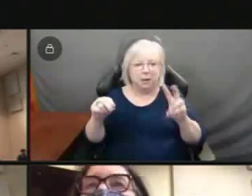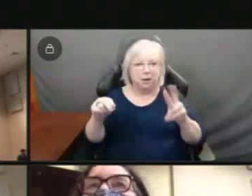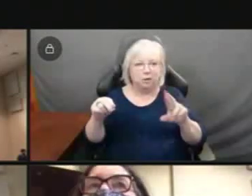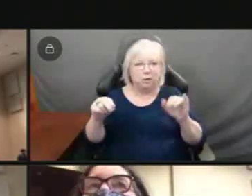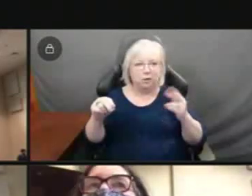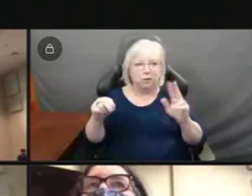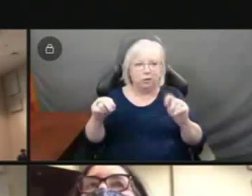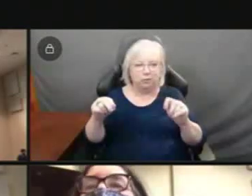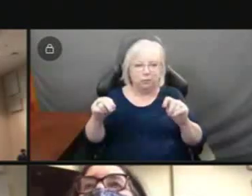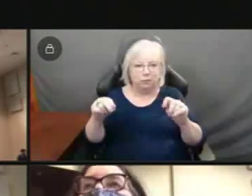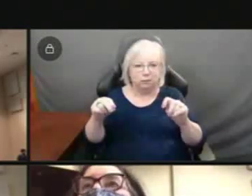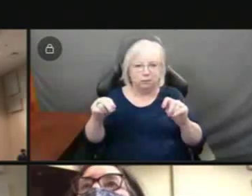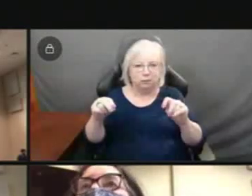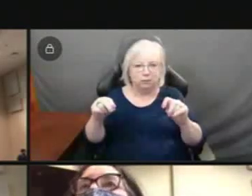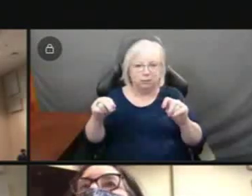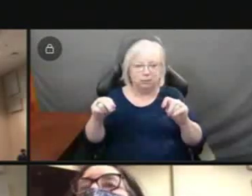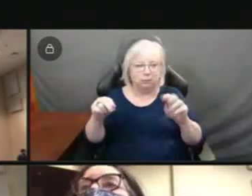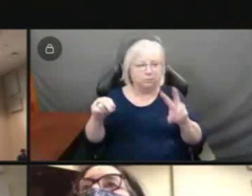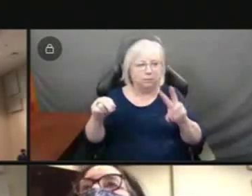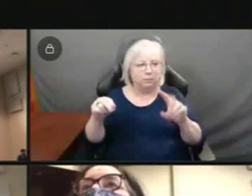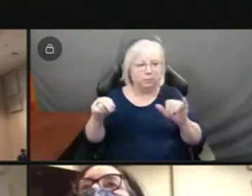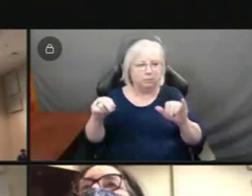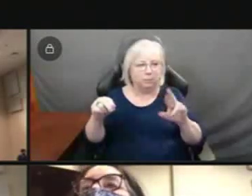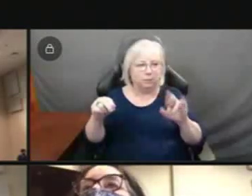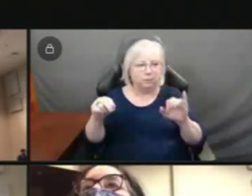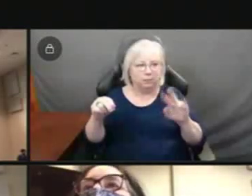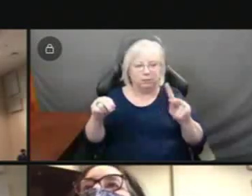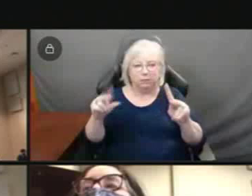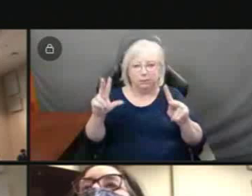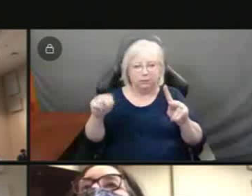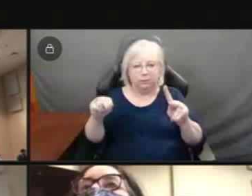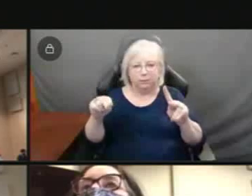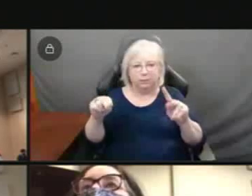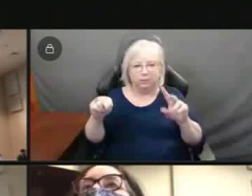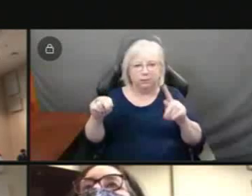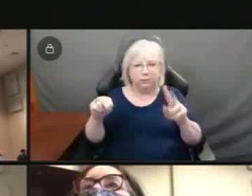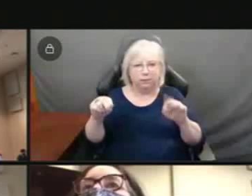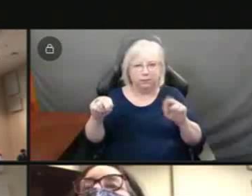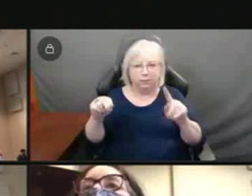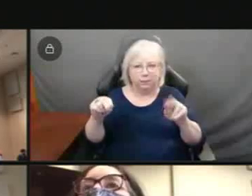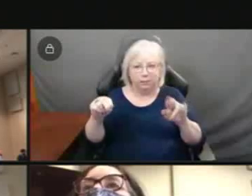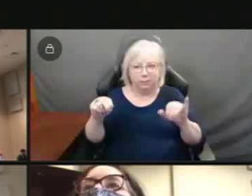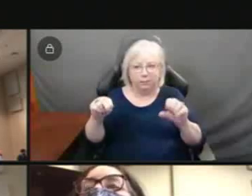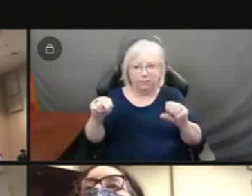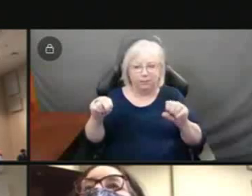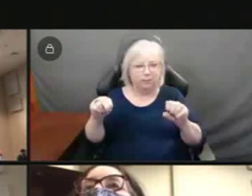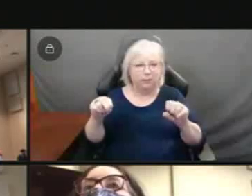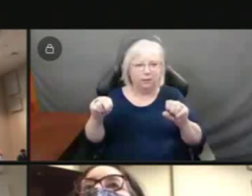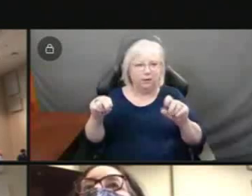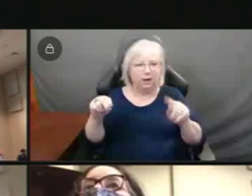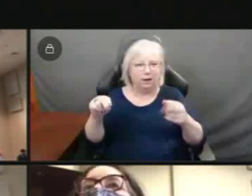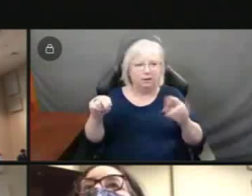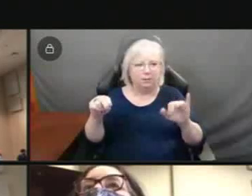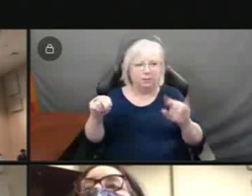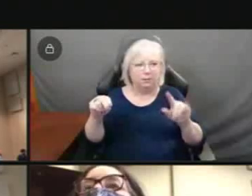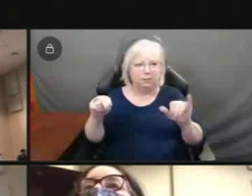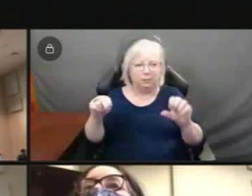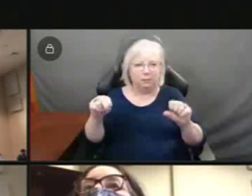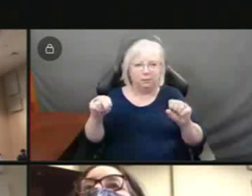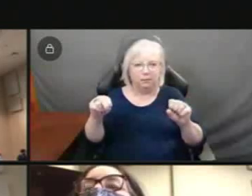Wright? Director Wyrick? No. Director Compuris? Director Phillips?